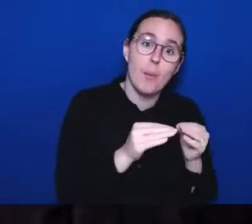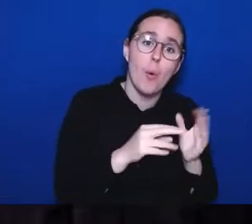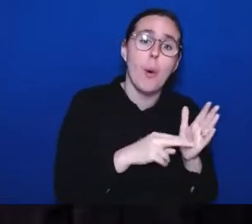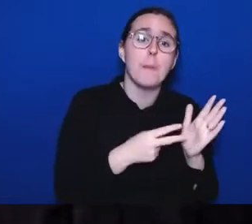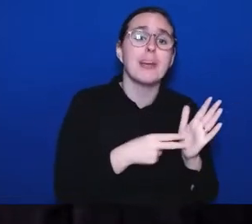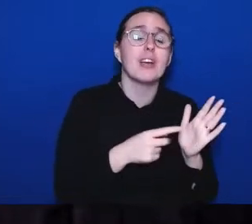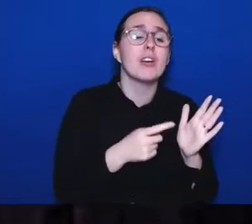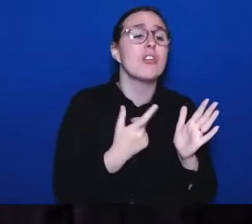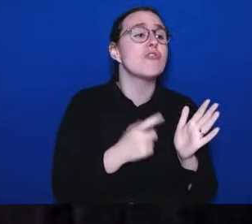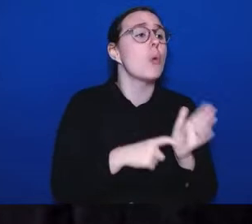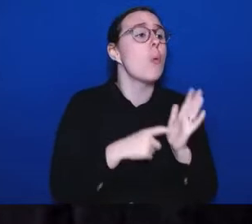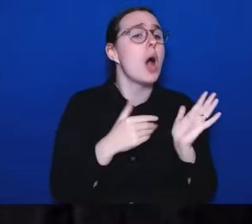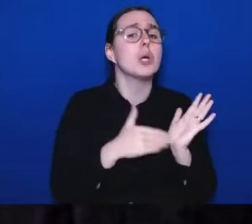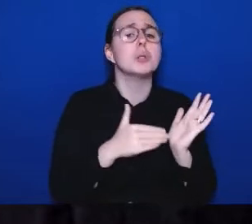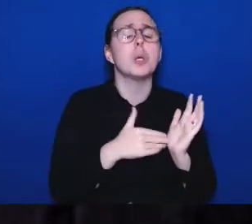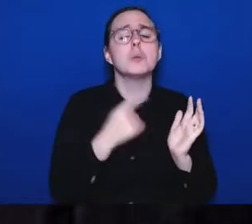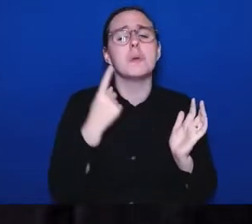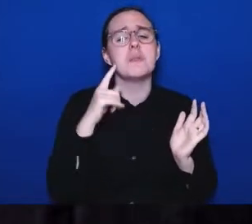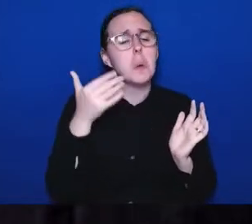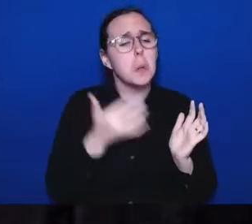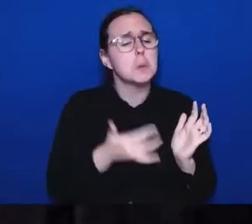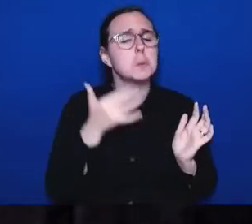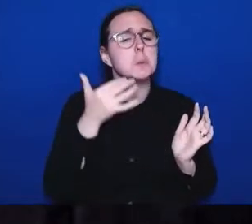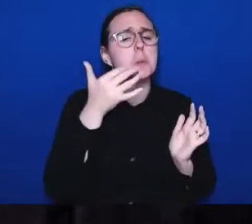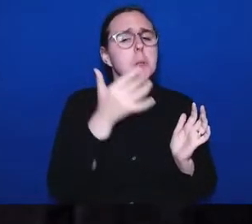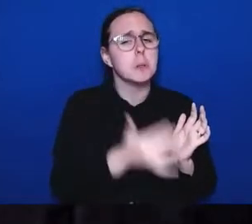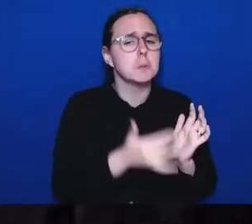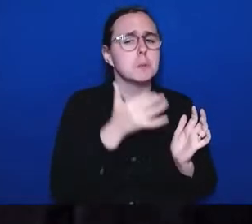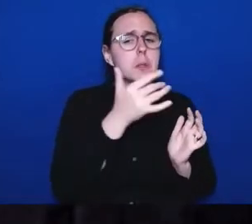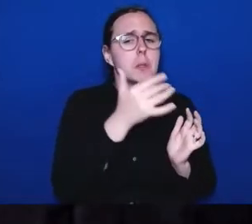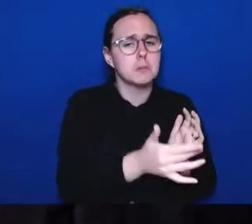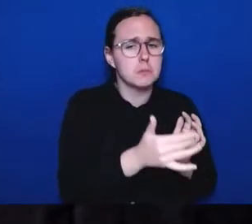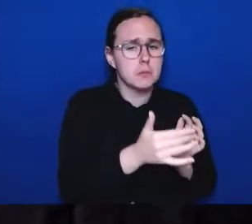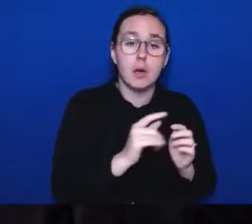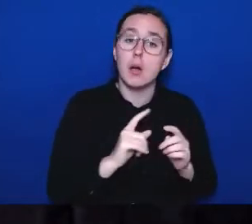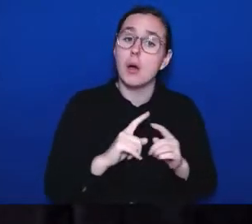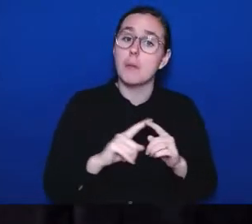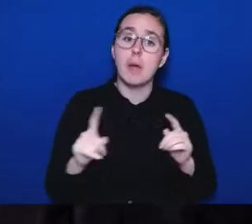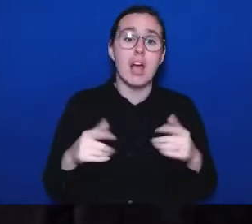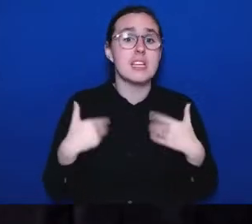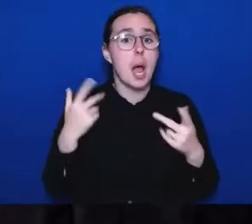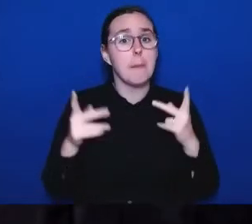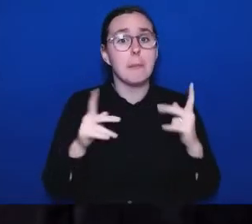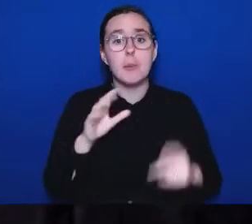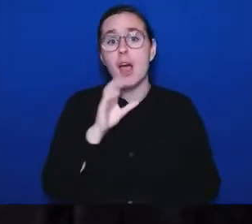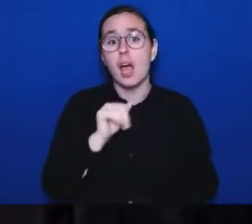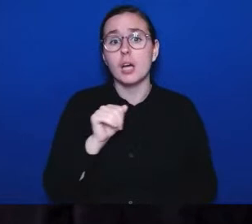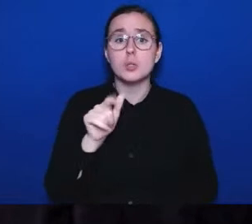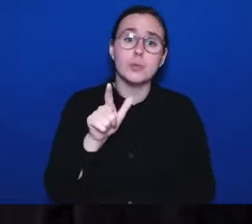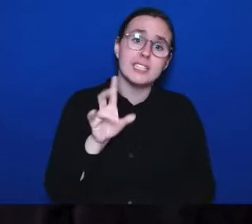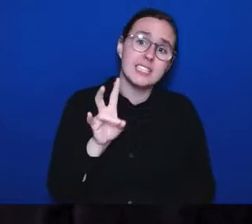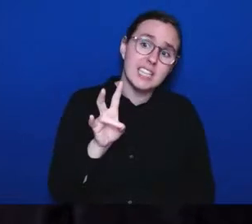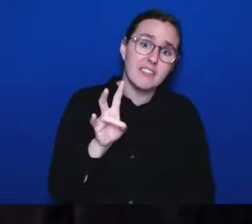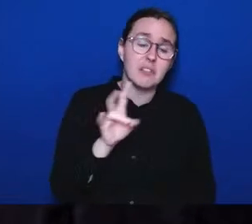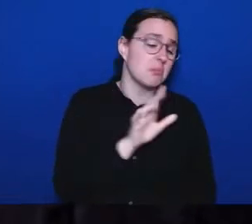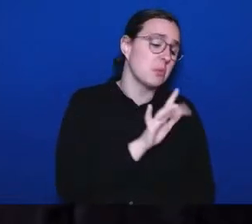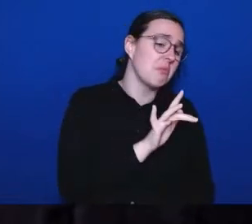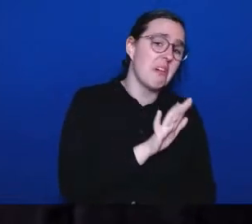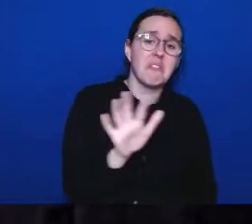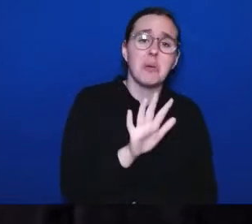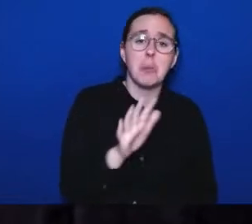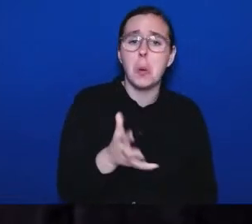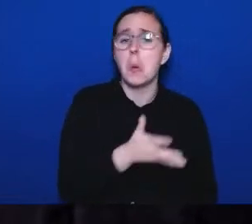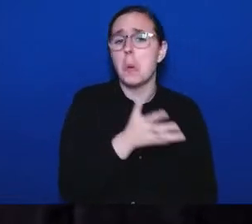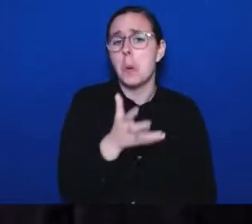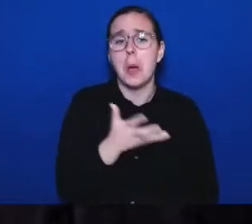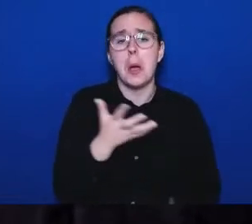27 and we're in very good health, we may not see that. But we may, if we're playing frisbee football or